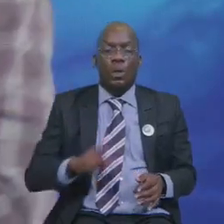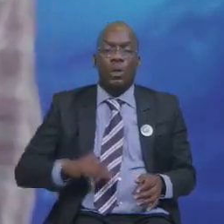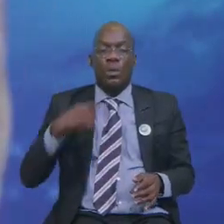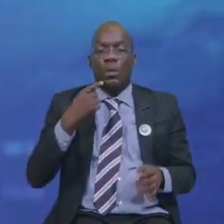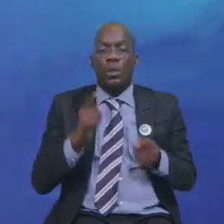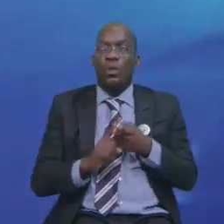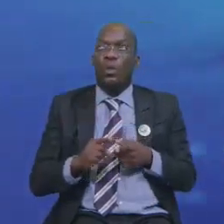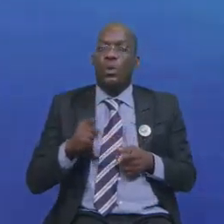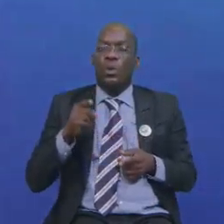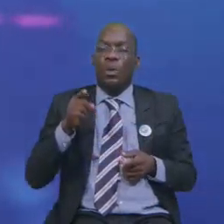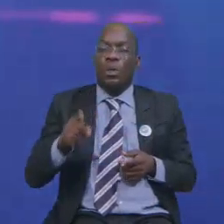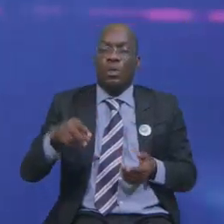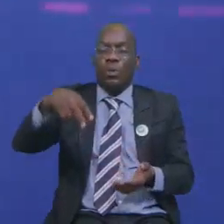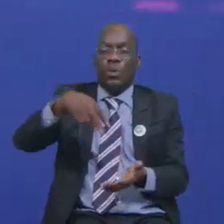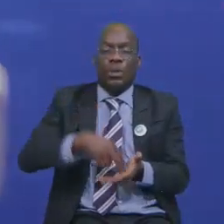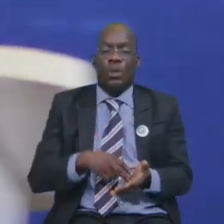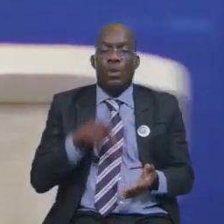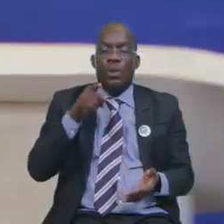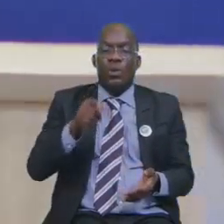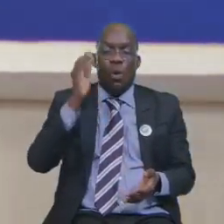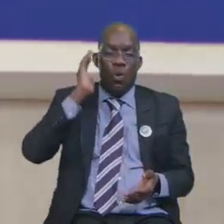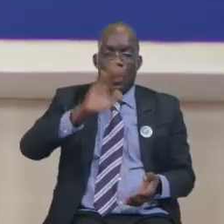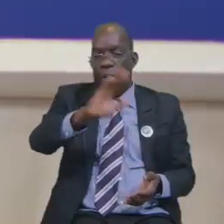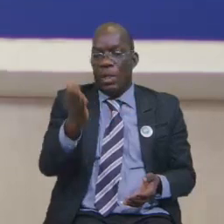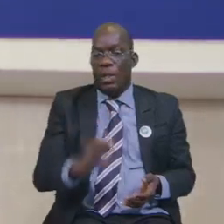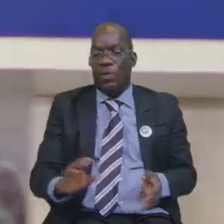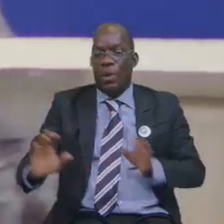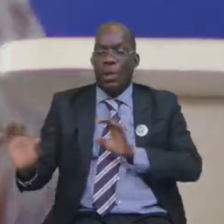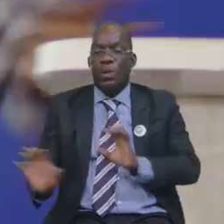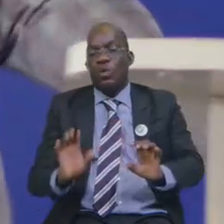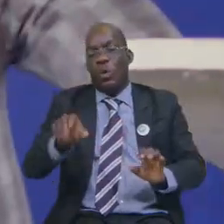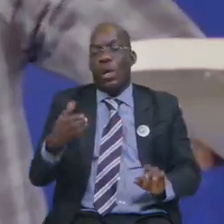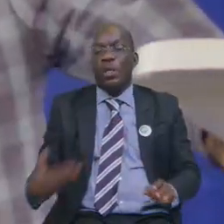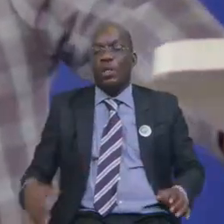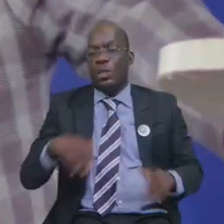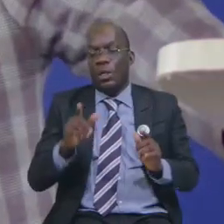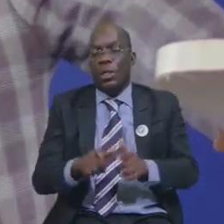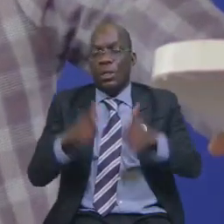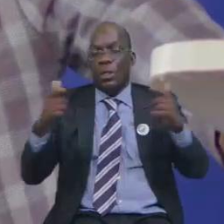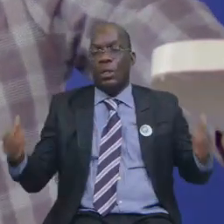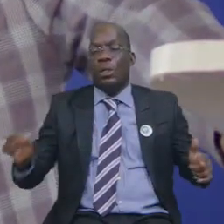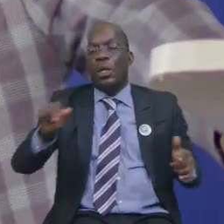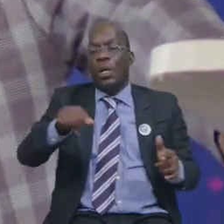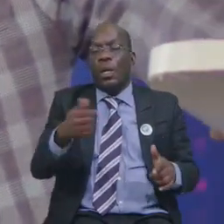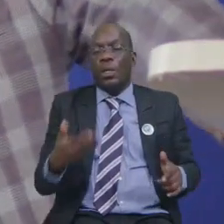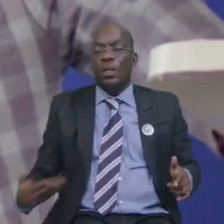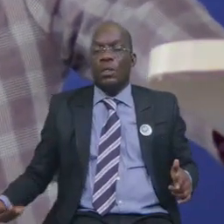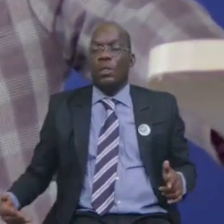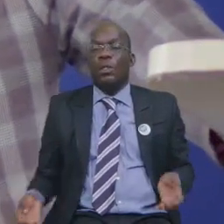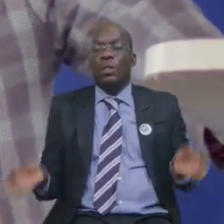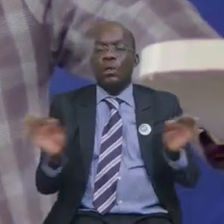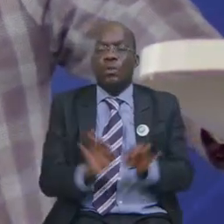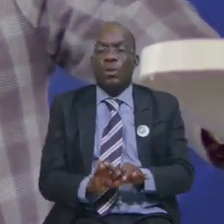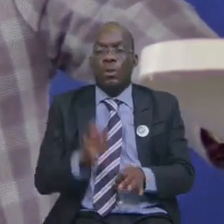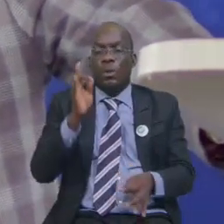you will never do anything substantial, anything significant,